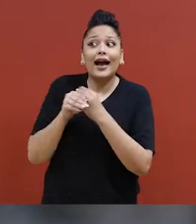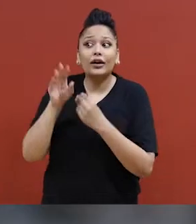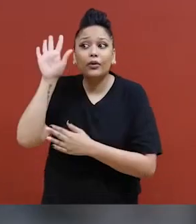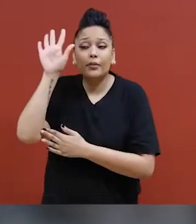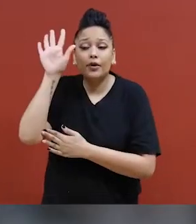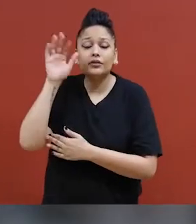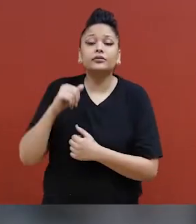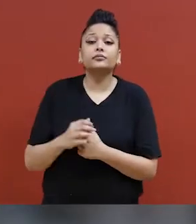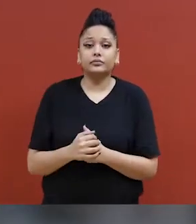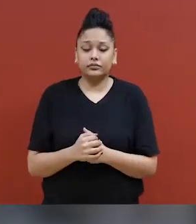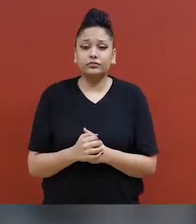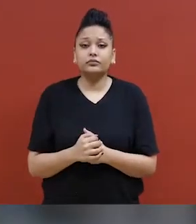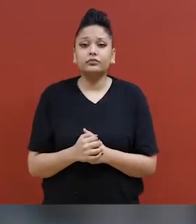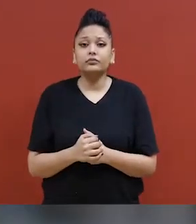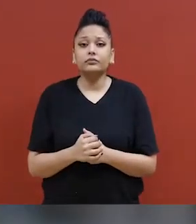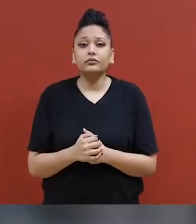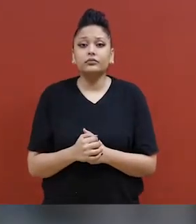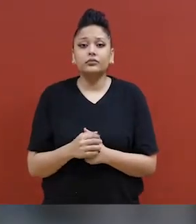also find that